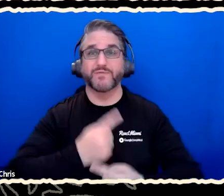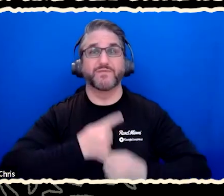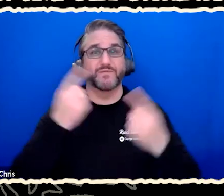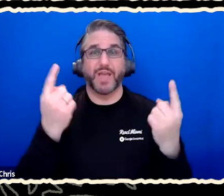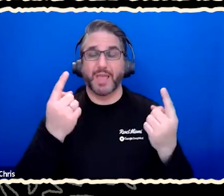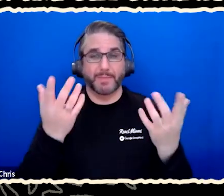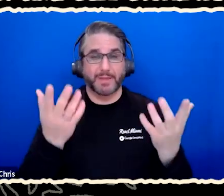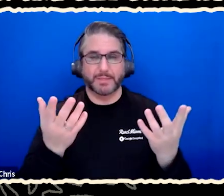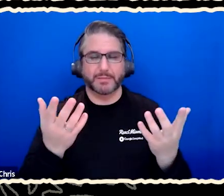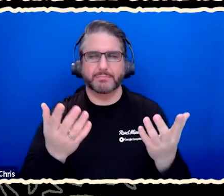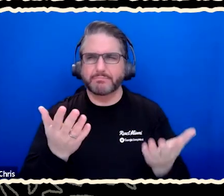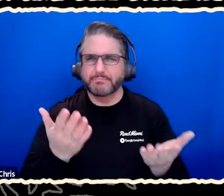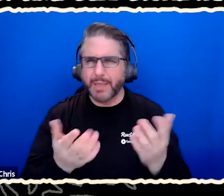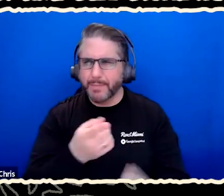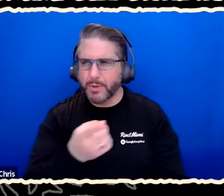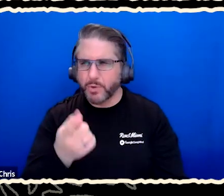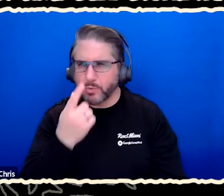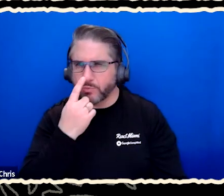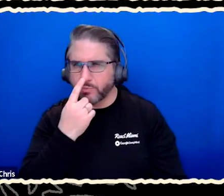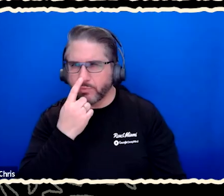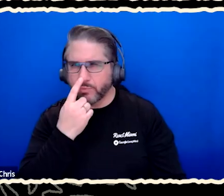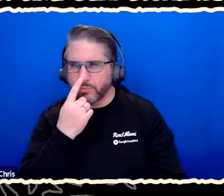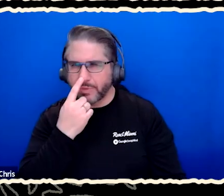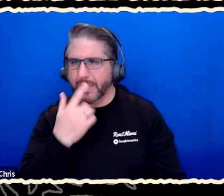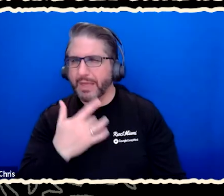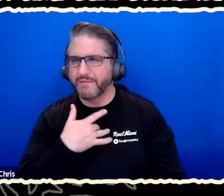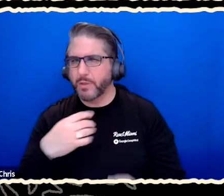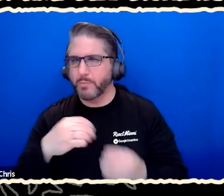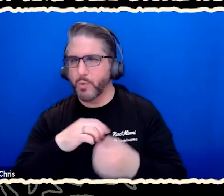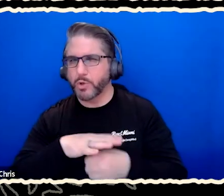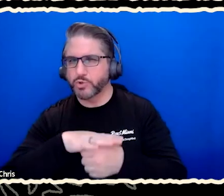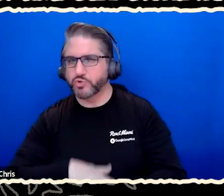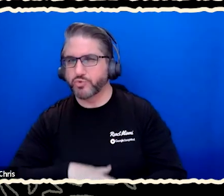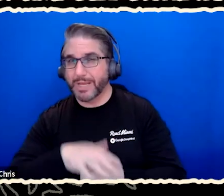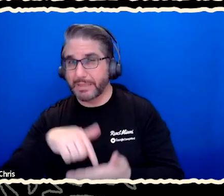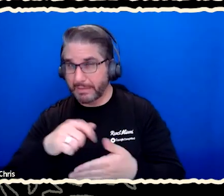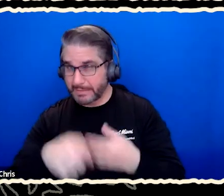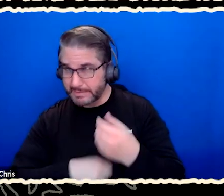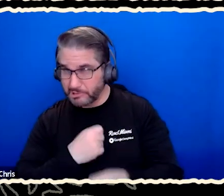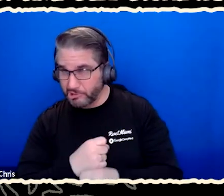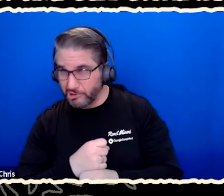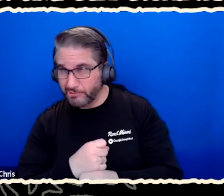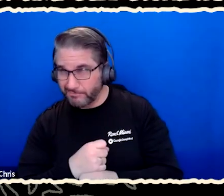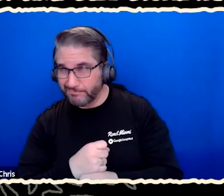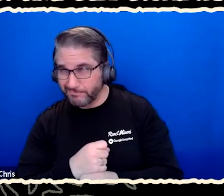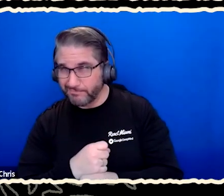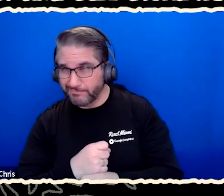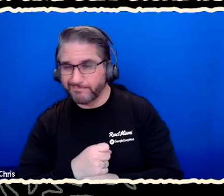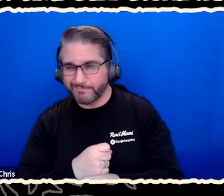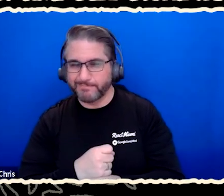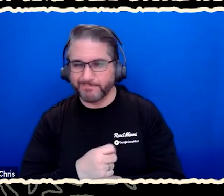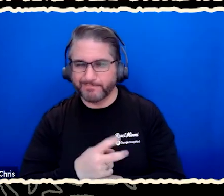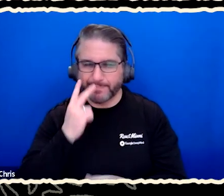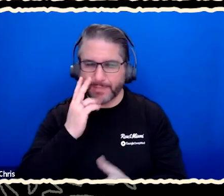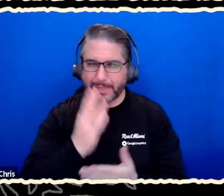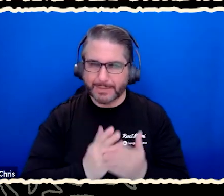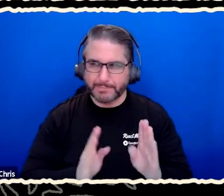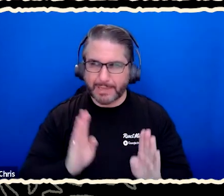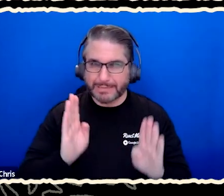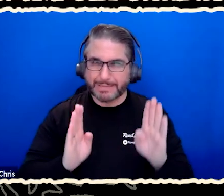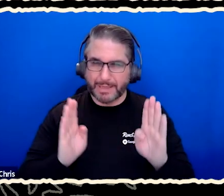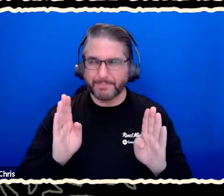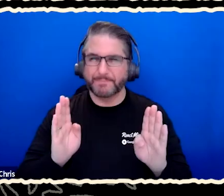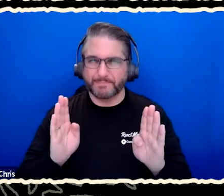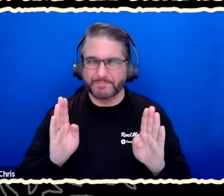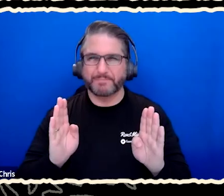wonder how many of you had a little more stress in Christmas this year. I see a couple of hands, because